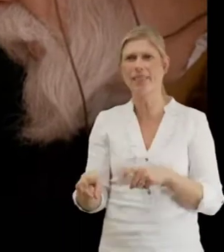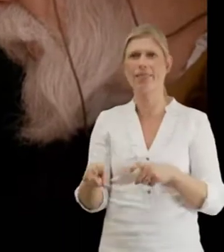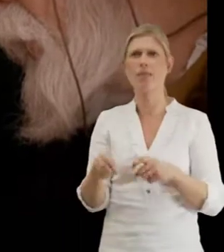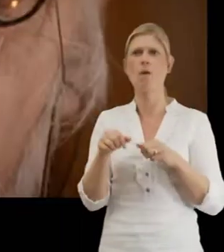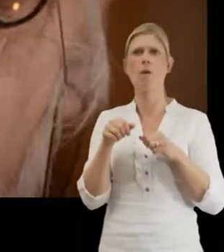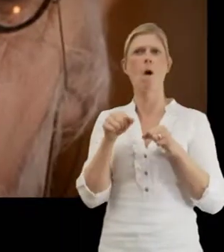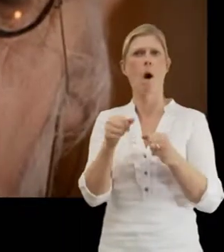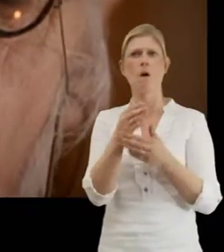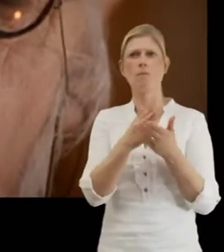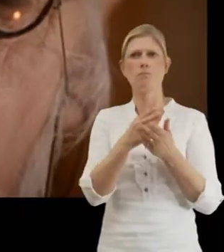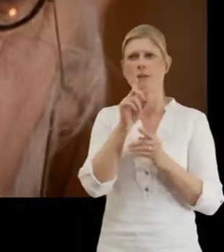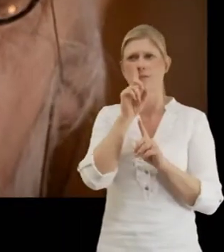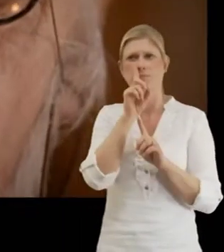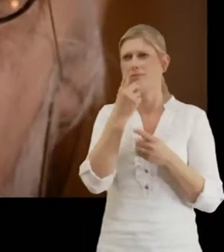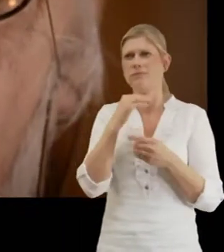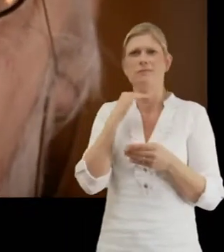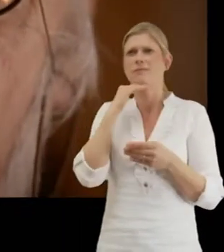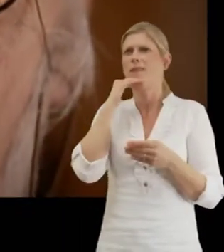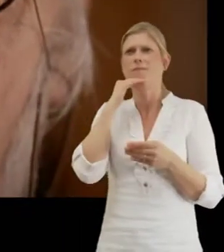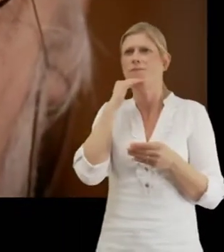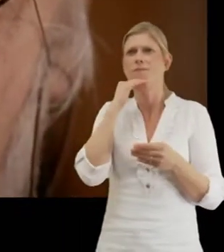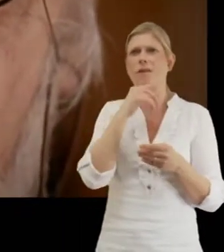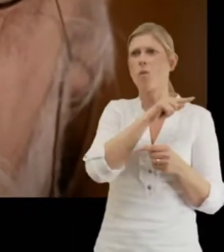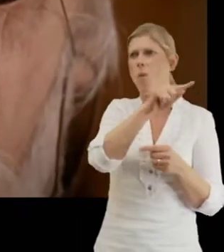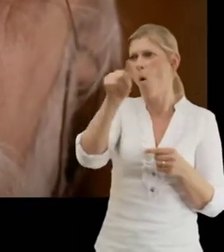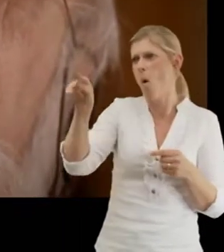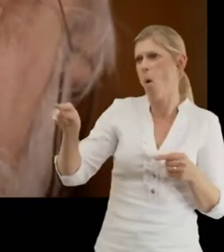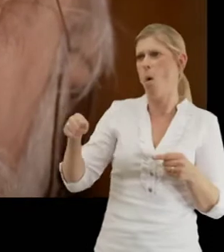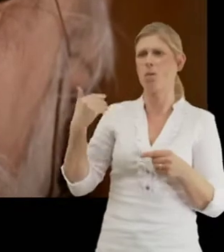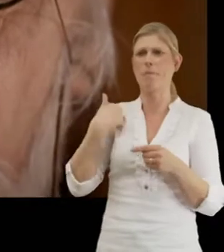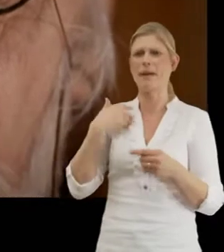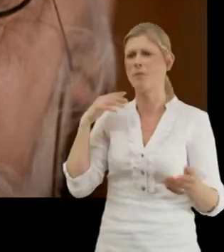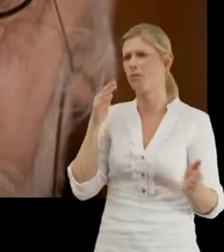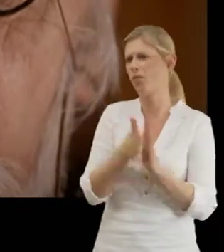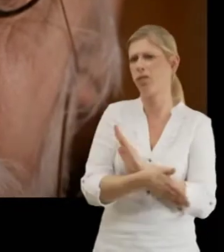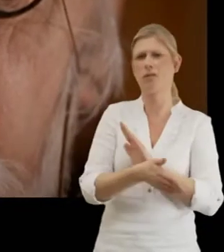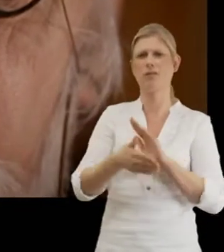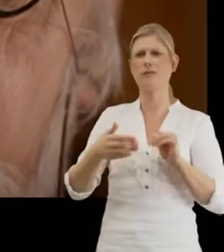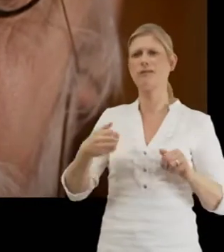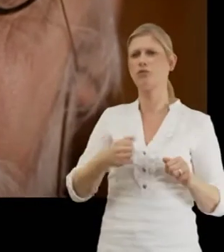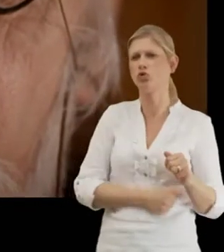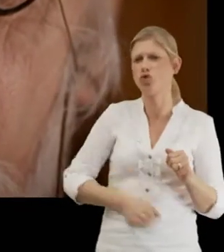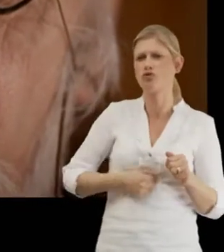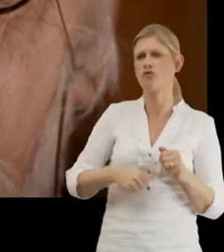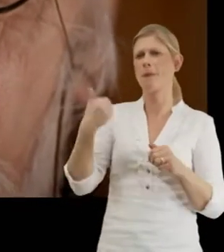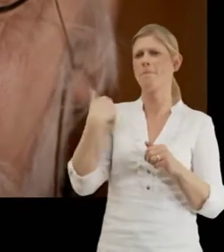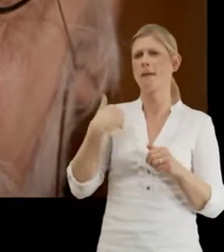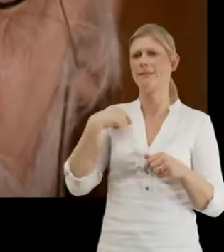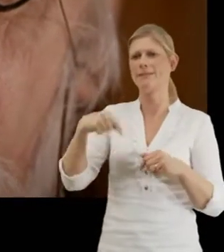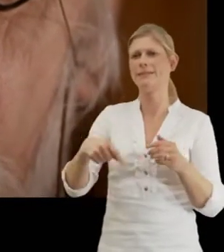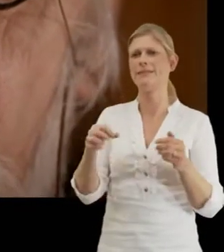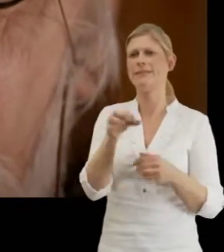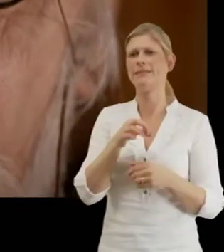any of the same to the great famishing and destruction of the whole people of this city, especially of the